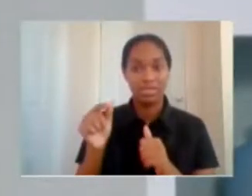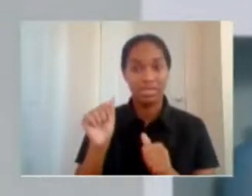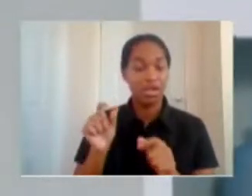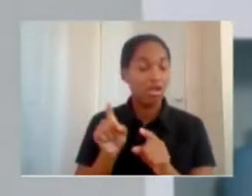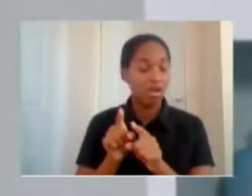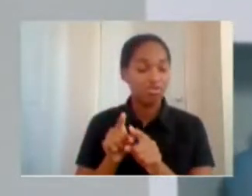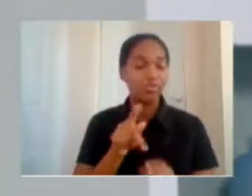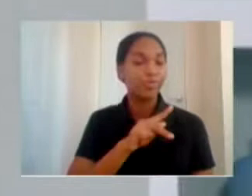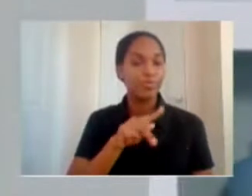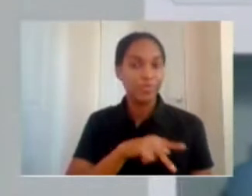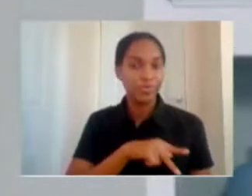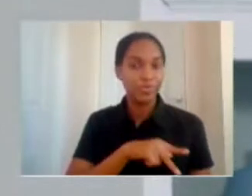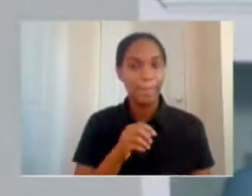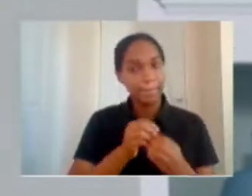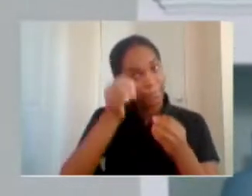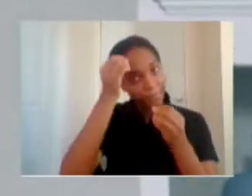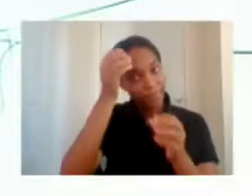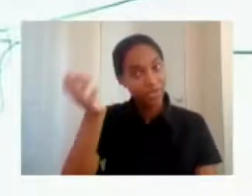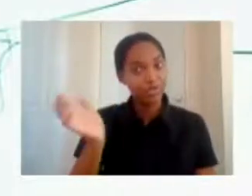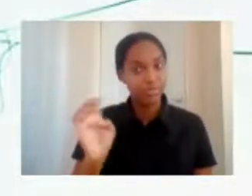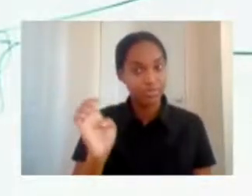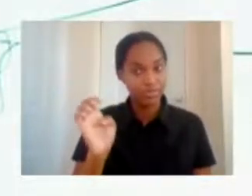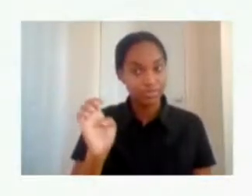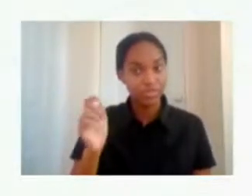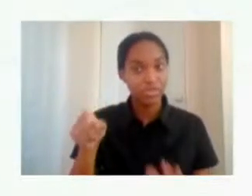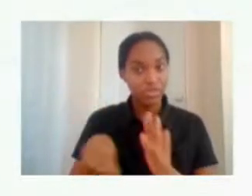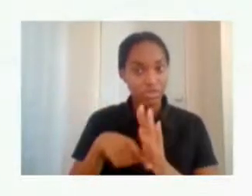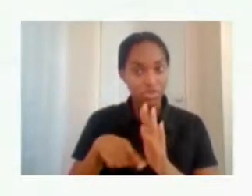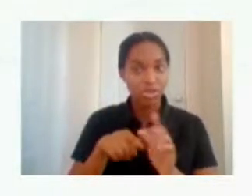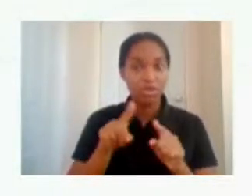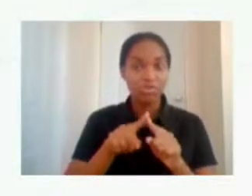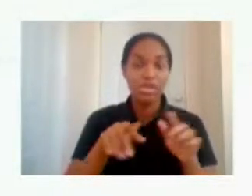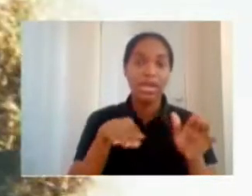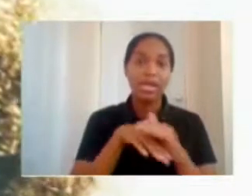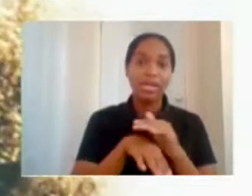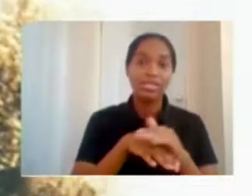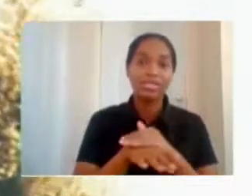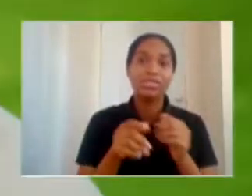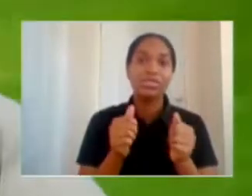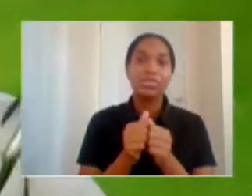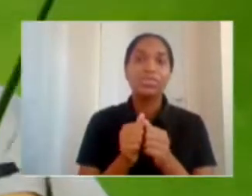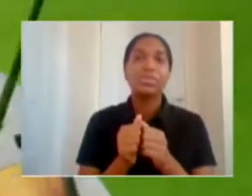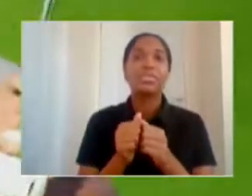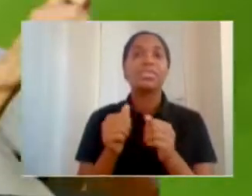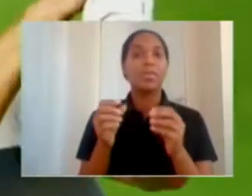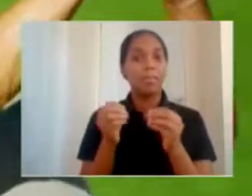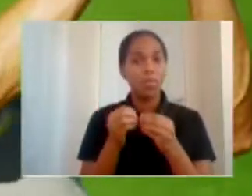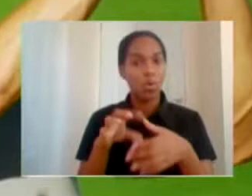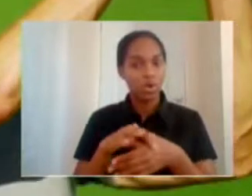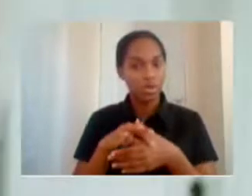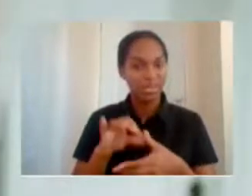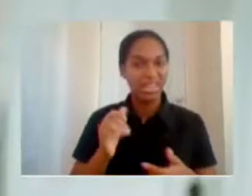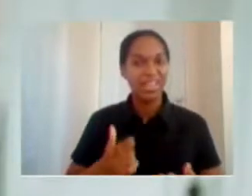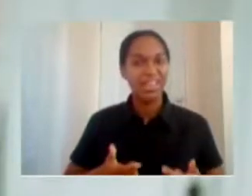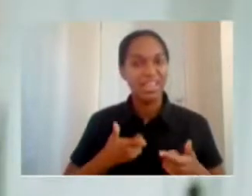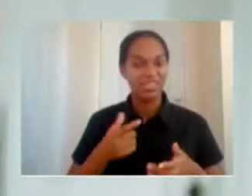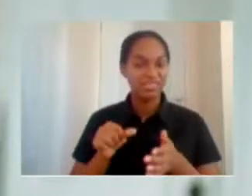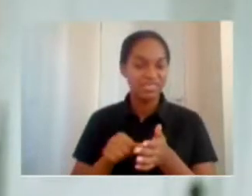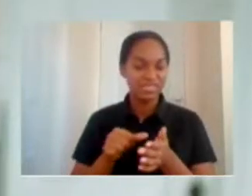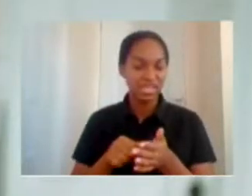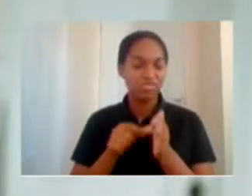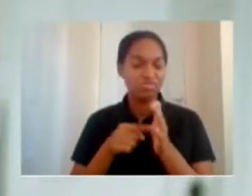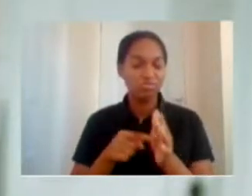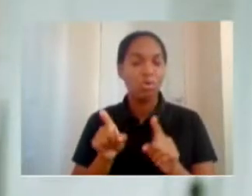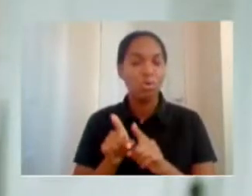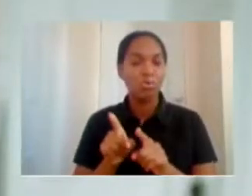more informative emergency alerts, and access to deep dives and bonus content, like lifestyle shows and sports, that even Isabel here